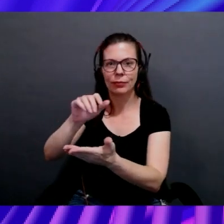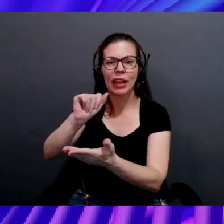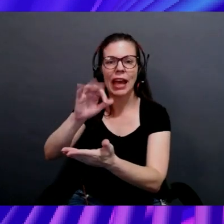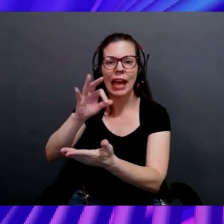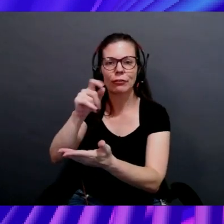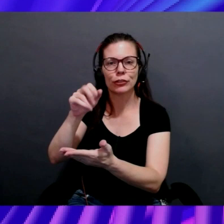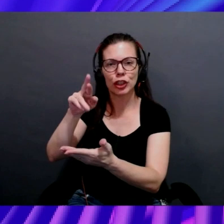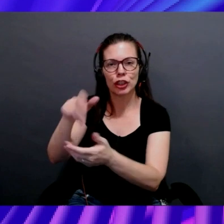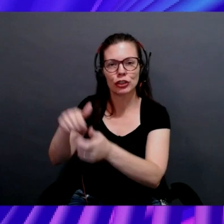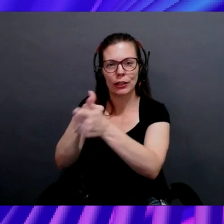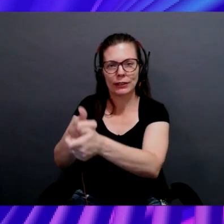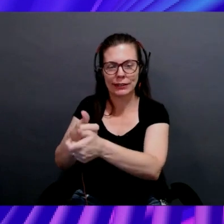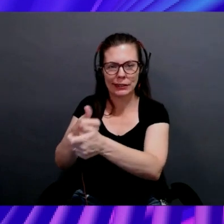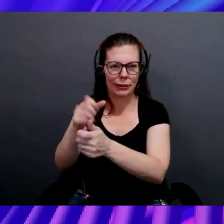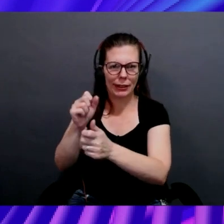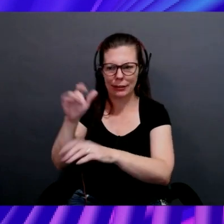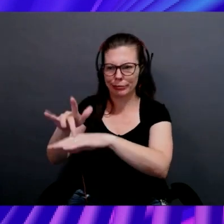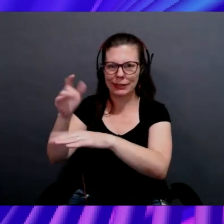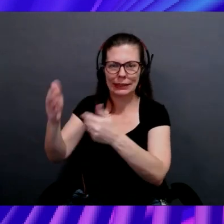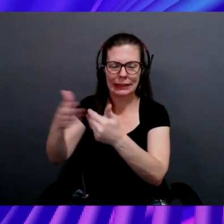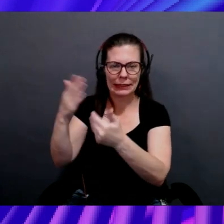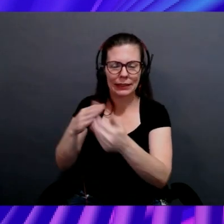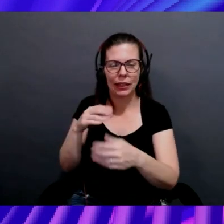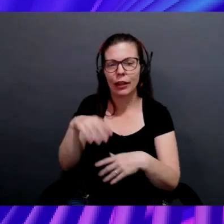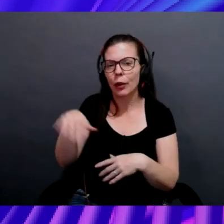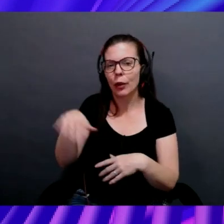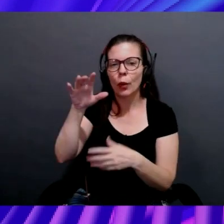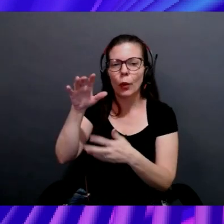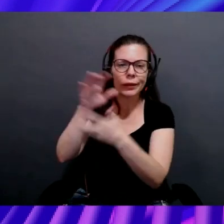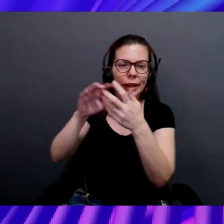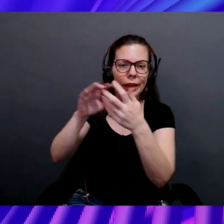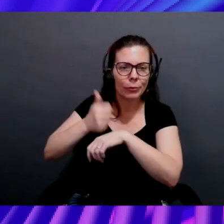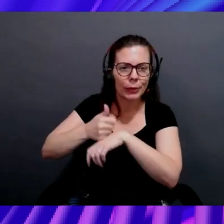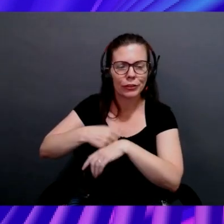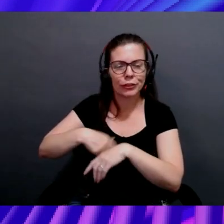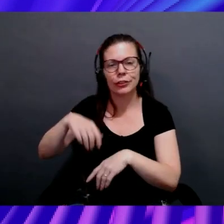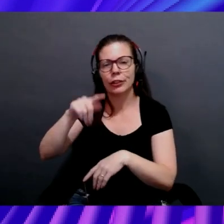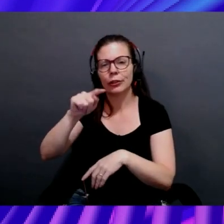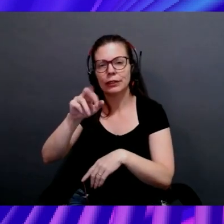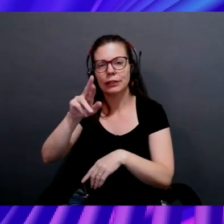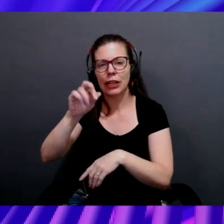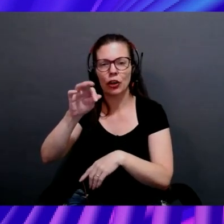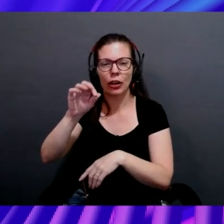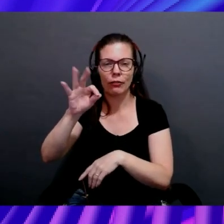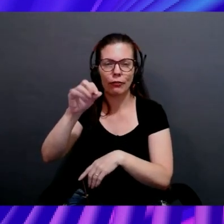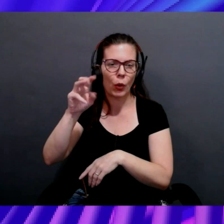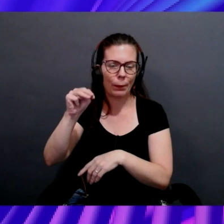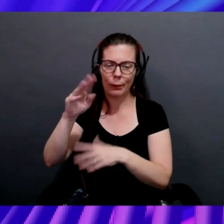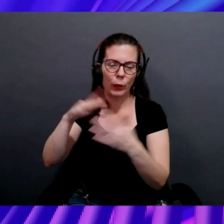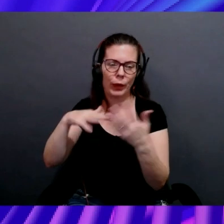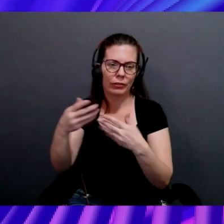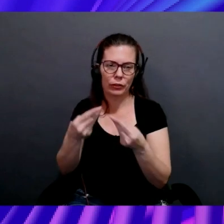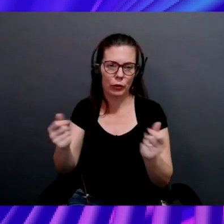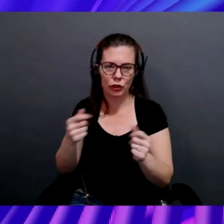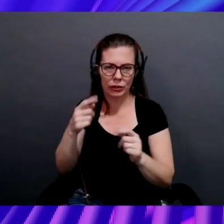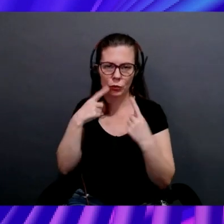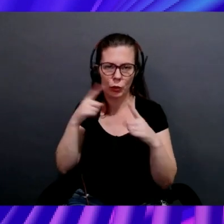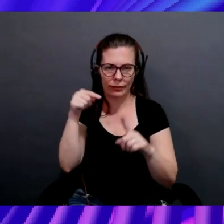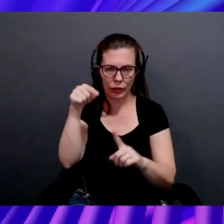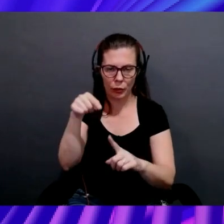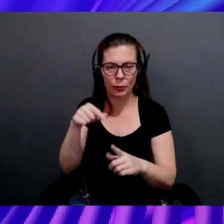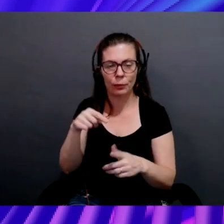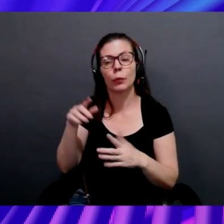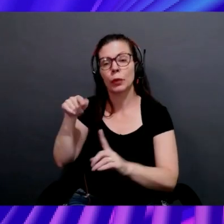code with CloudFormation or Terraform or whatever solution makes sense for you. When you enable that, that'll actually turn